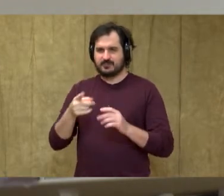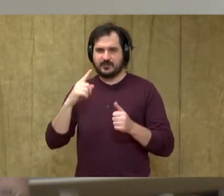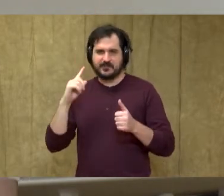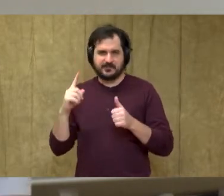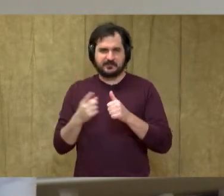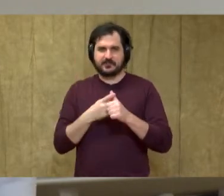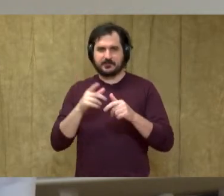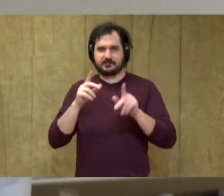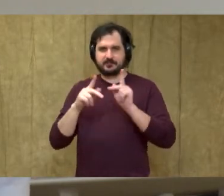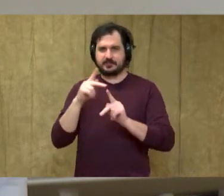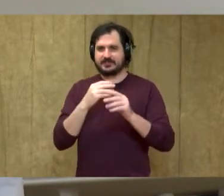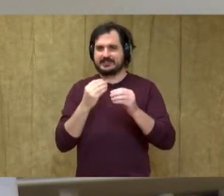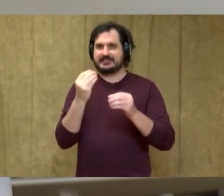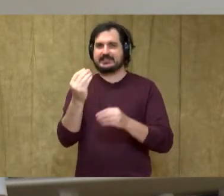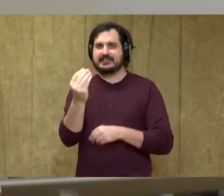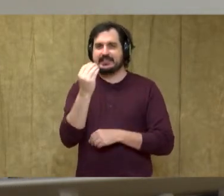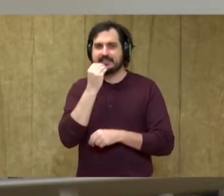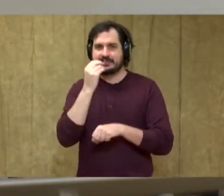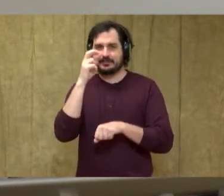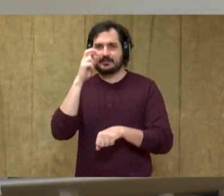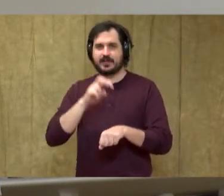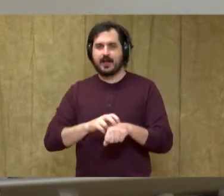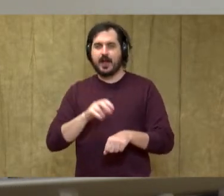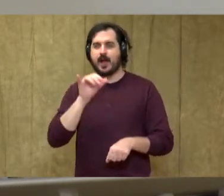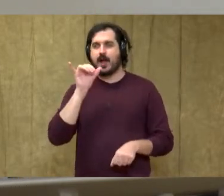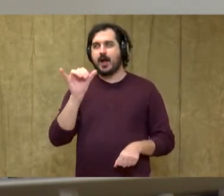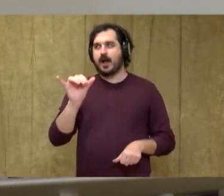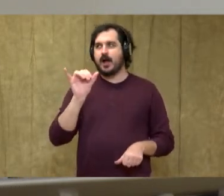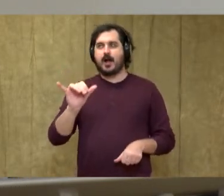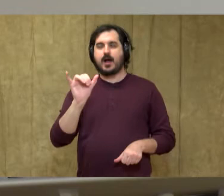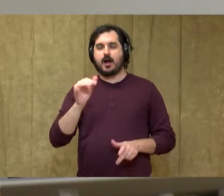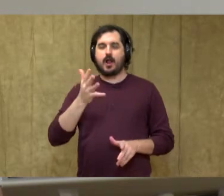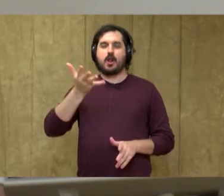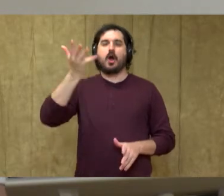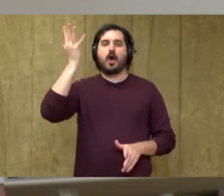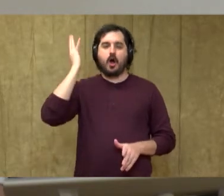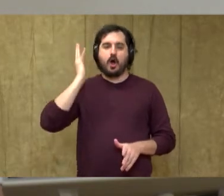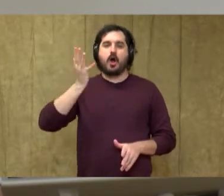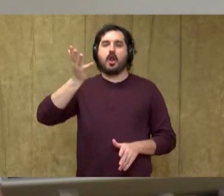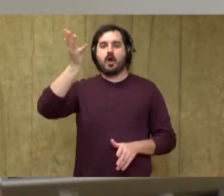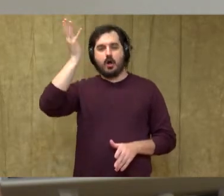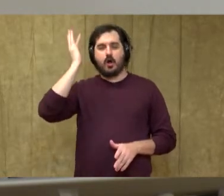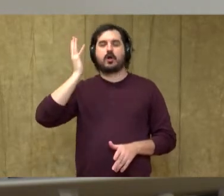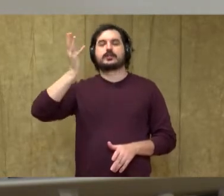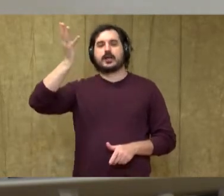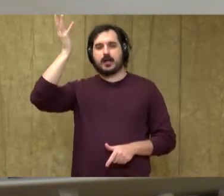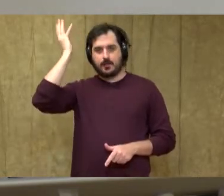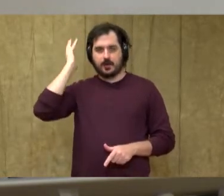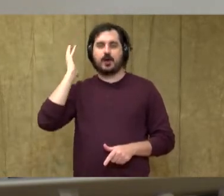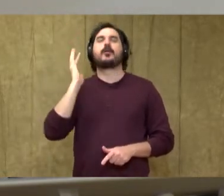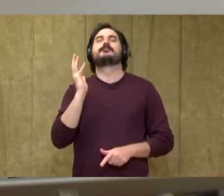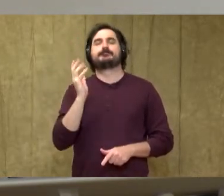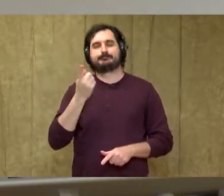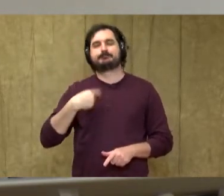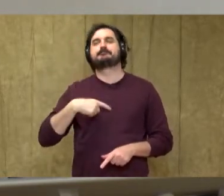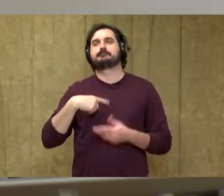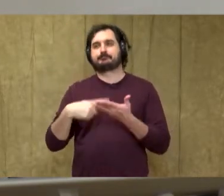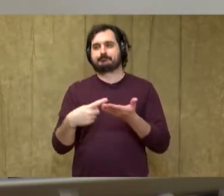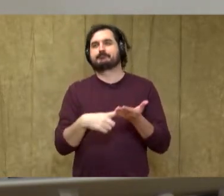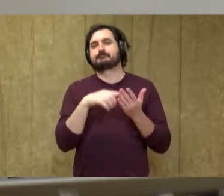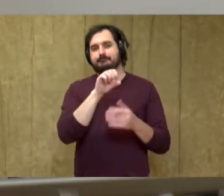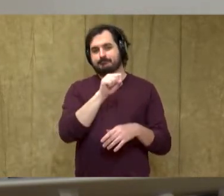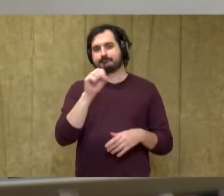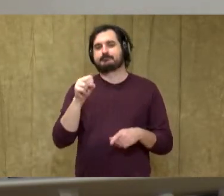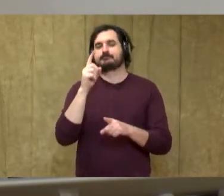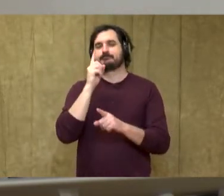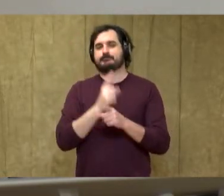Oh, and we aren't talking about social studies. Oh, okay. Oh, okay. All right, so it is an excellent